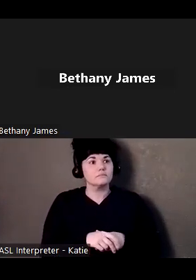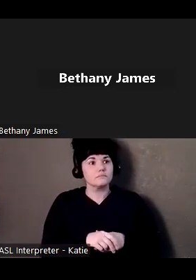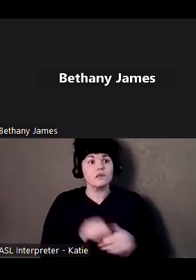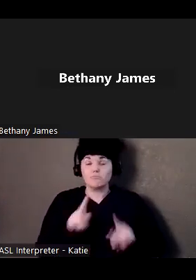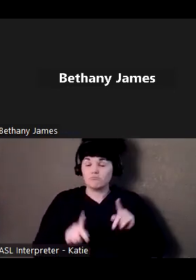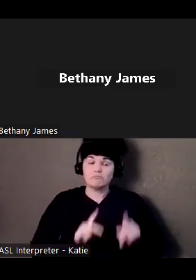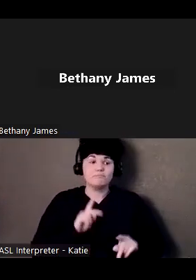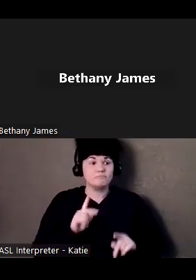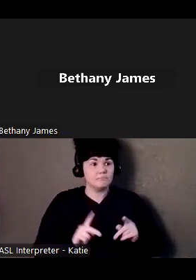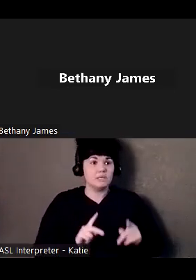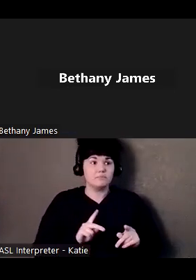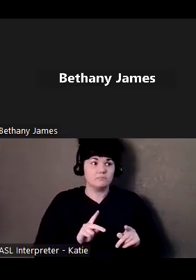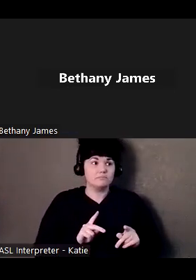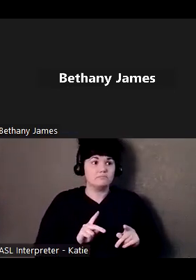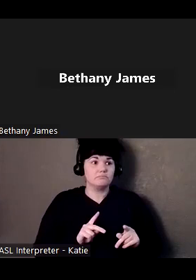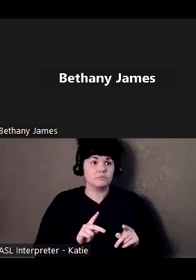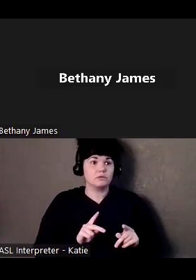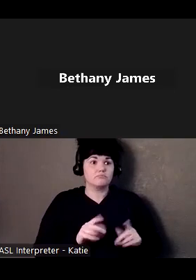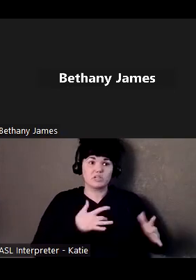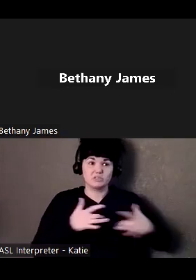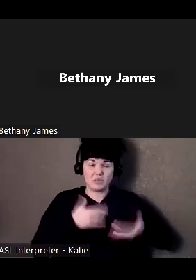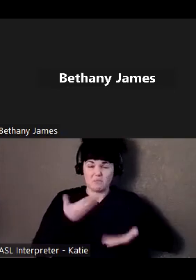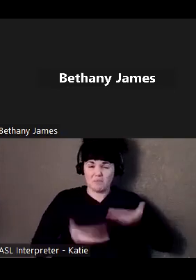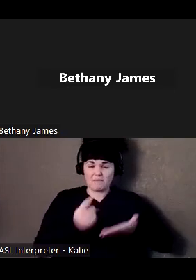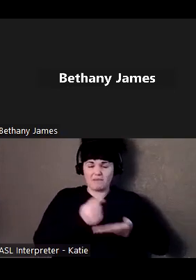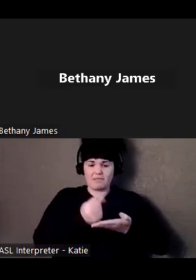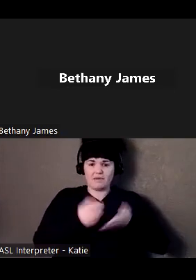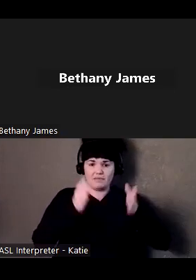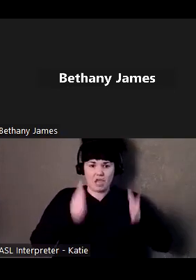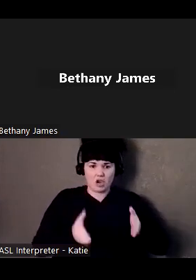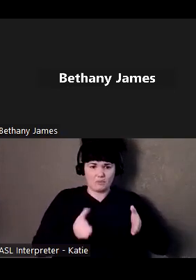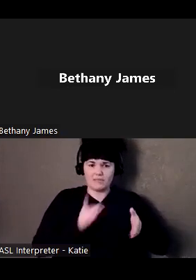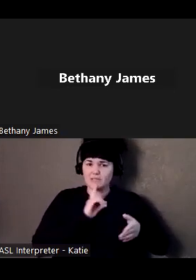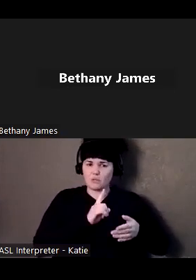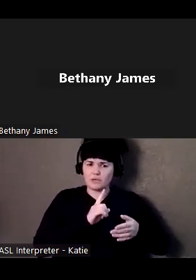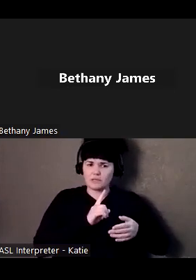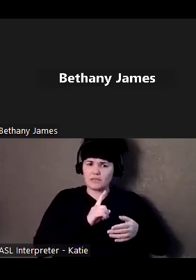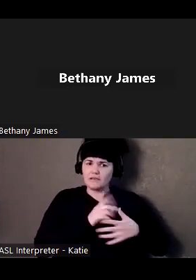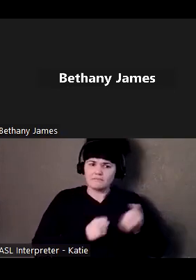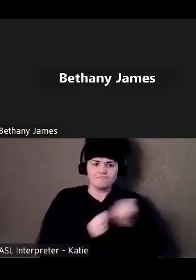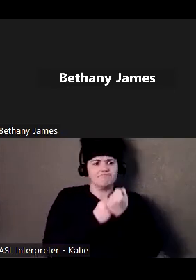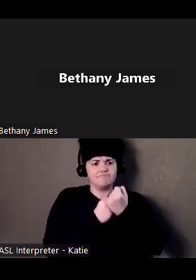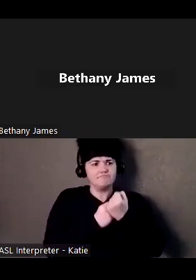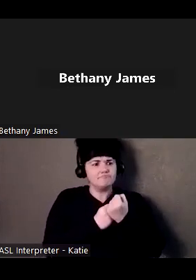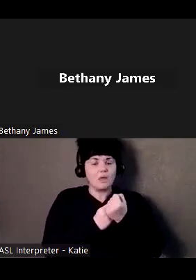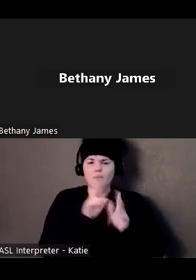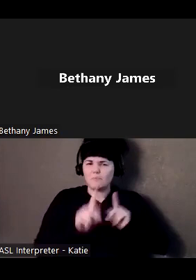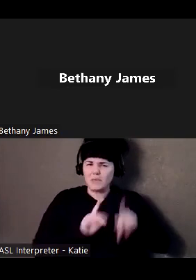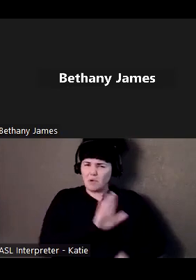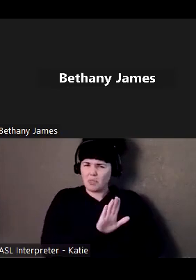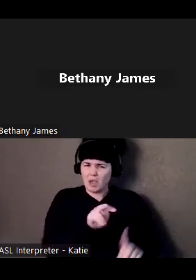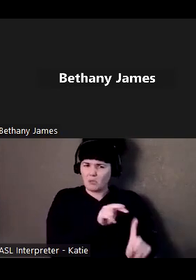may be prematurely validating clients' feelings and perceptions at the expense